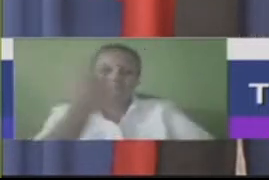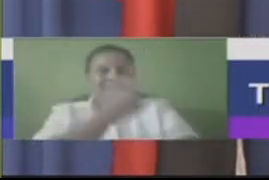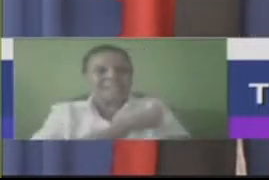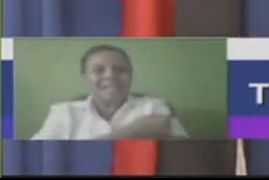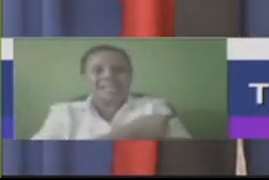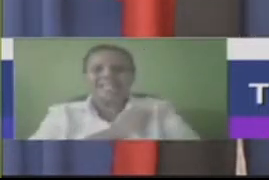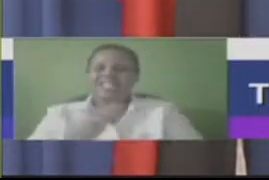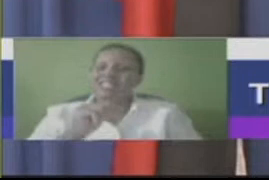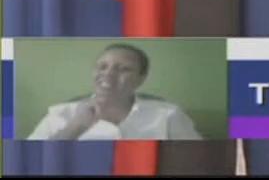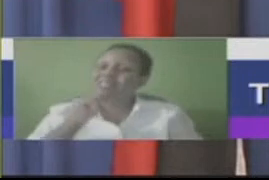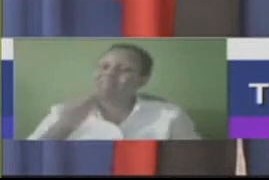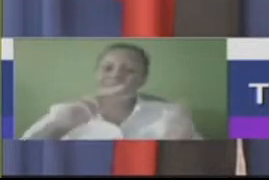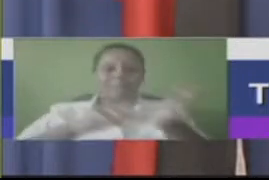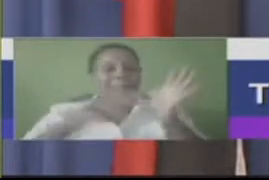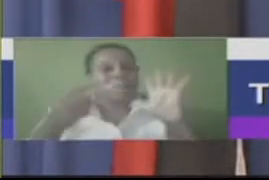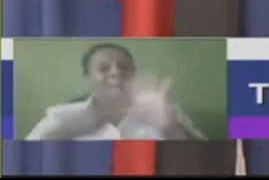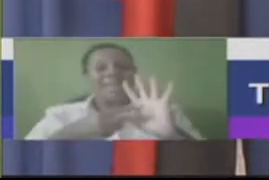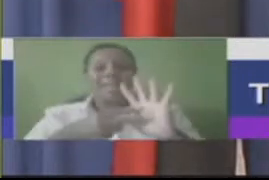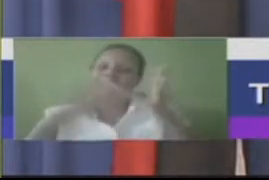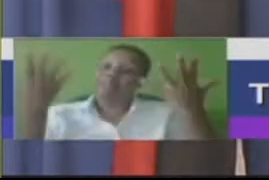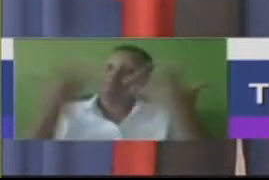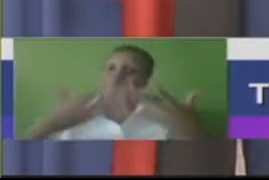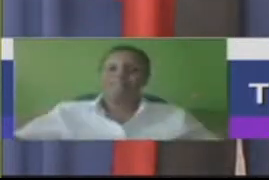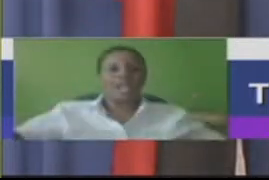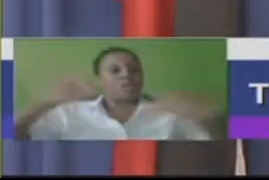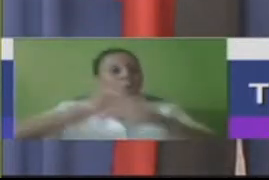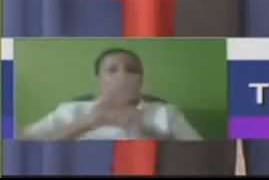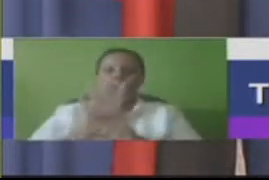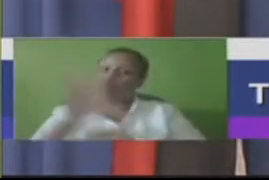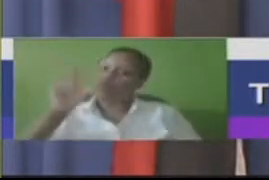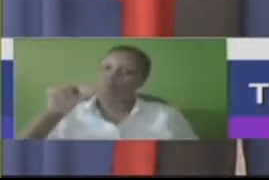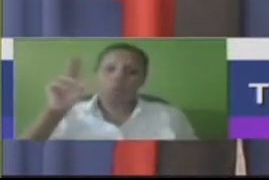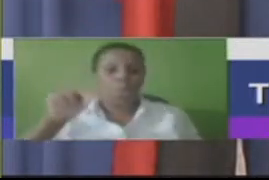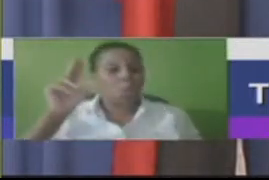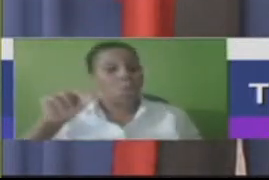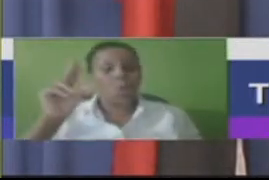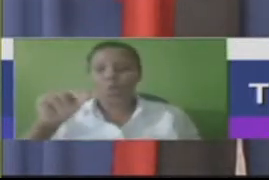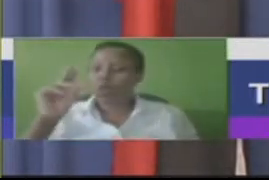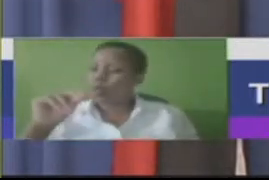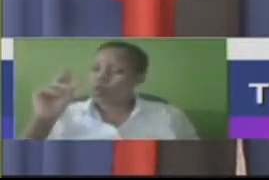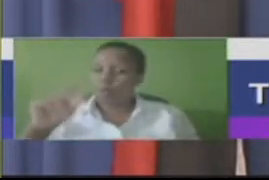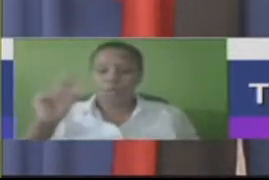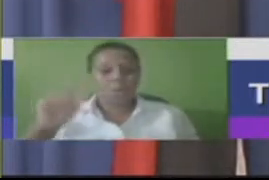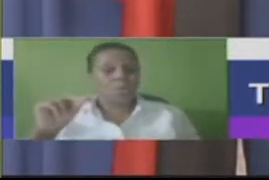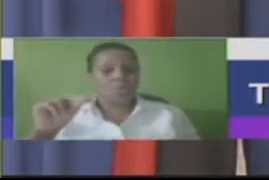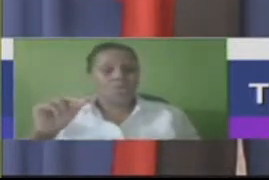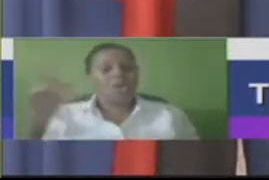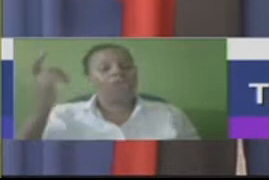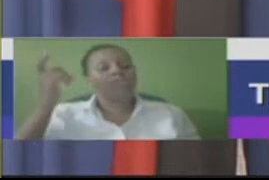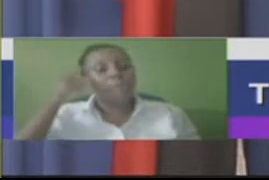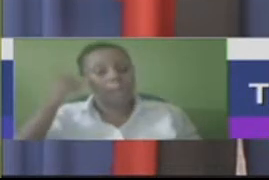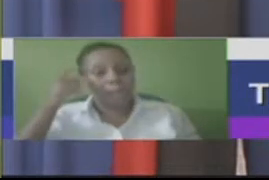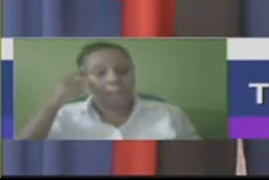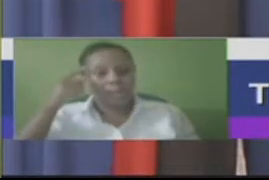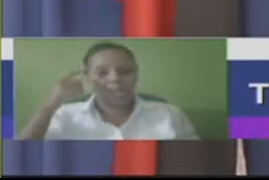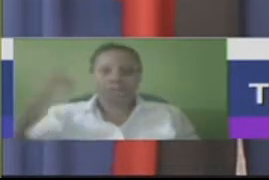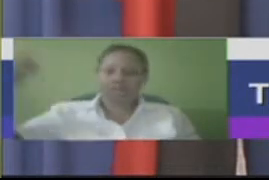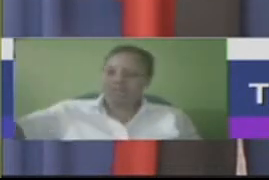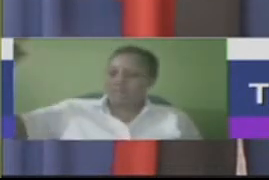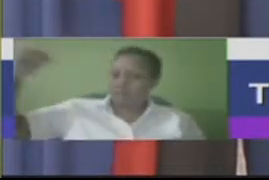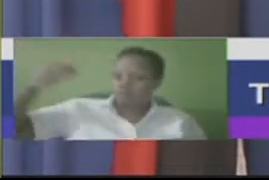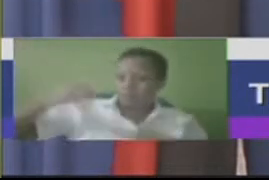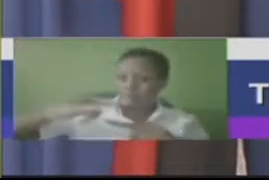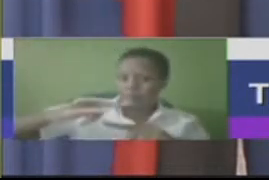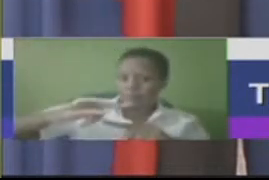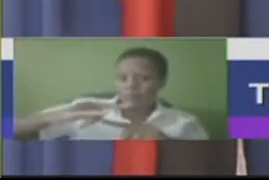to COVID. And I did mention a while ago, if you come in from outside vaccinated, as I described, that you can go